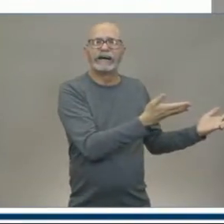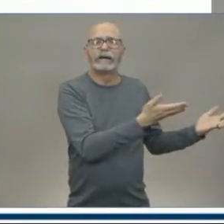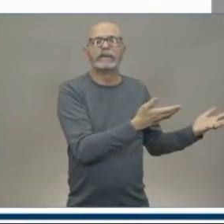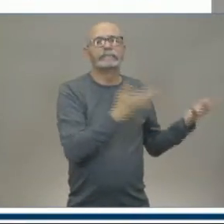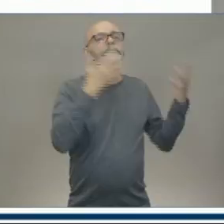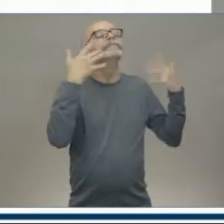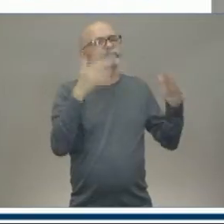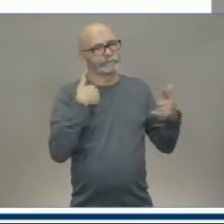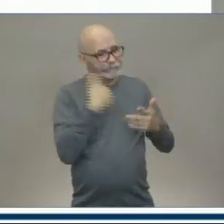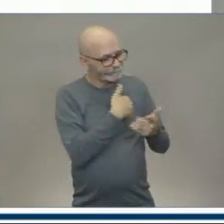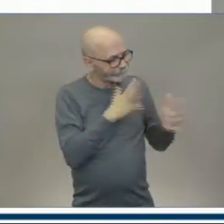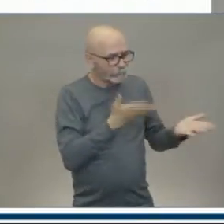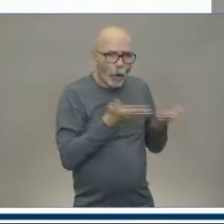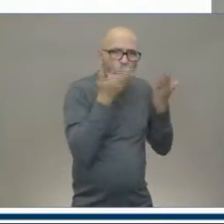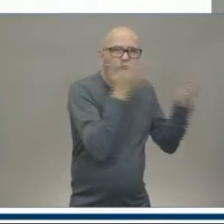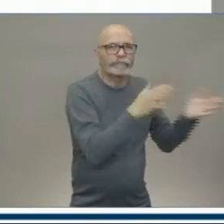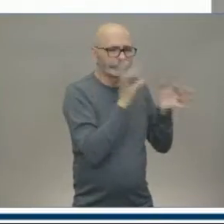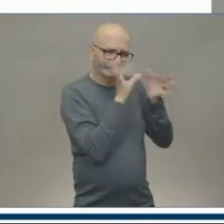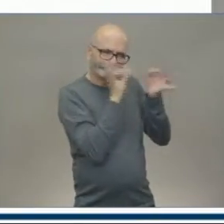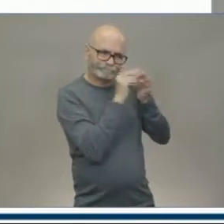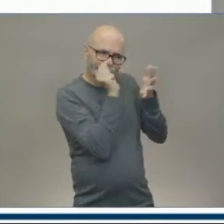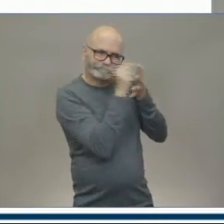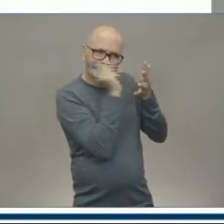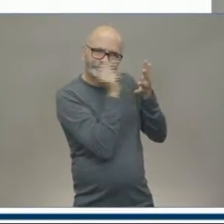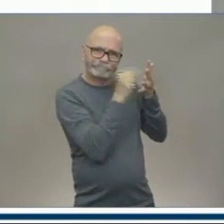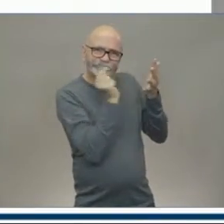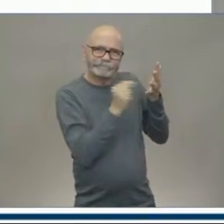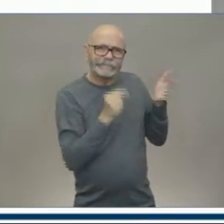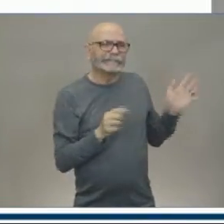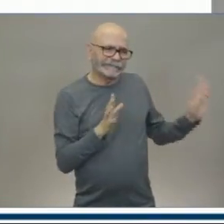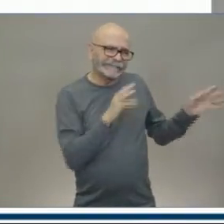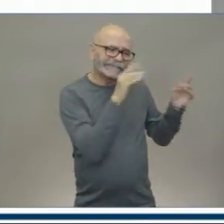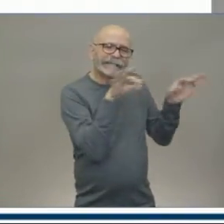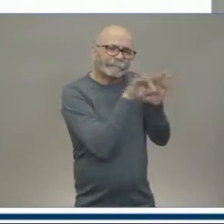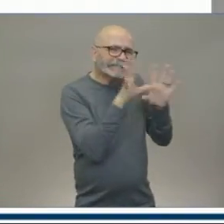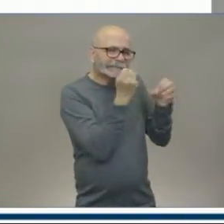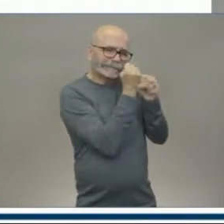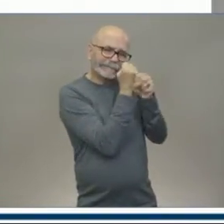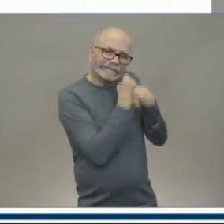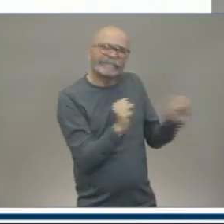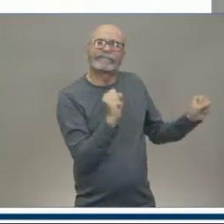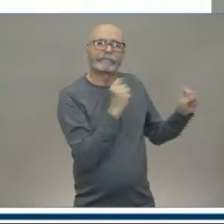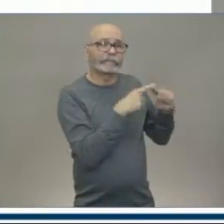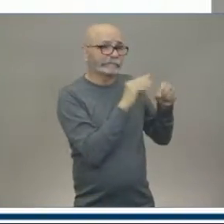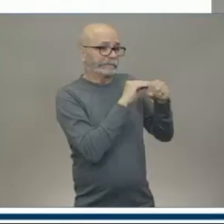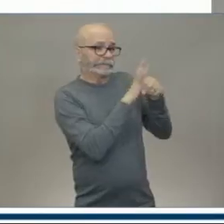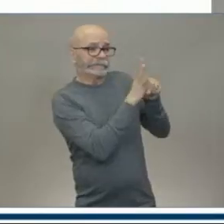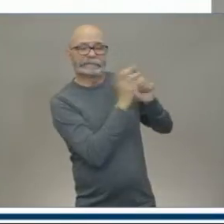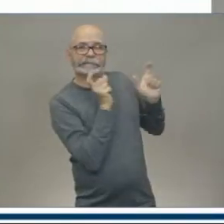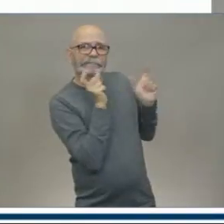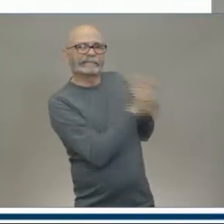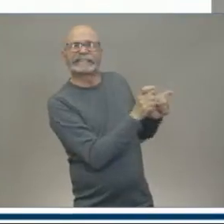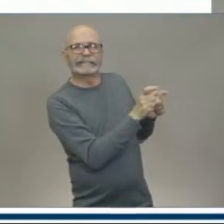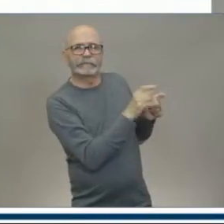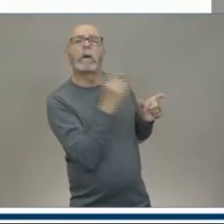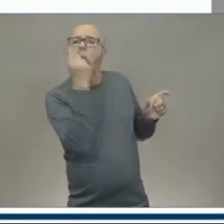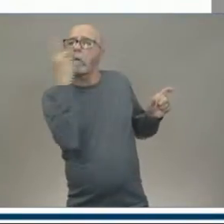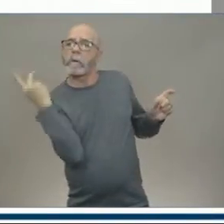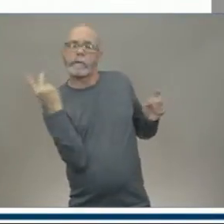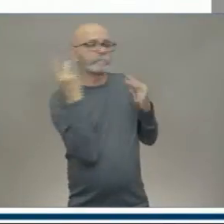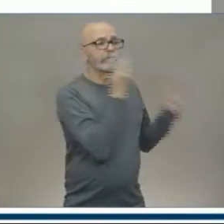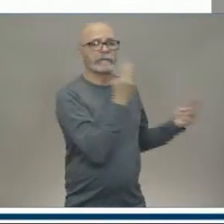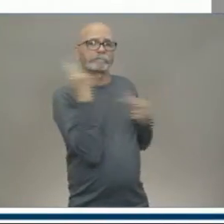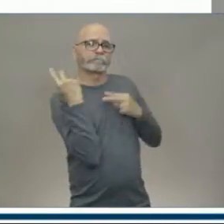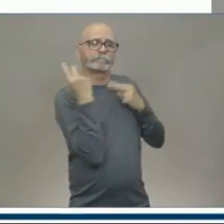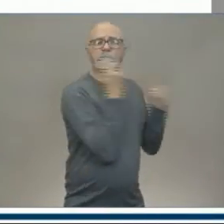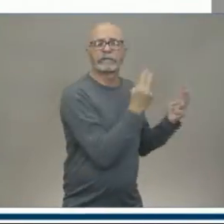feel apply an appropriate level of COVID safety, but still allow that necessary social interaction, and it's not okay to